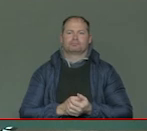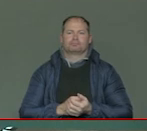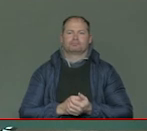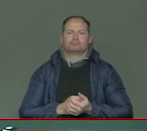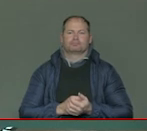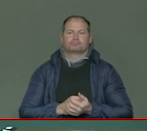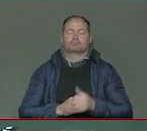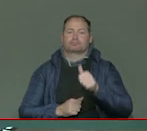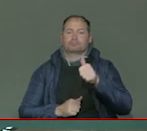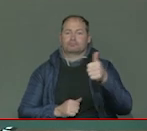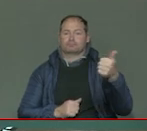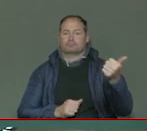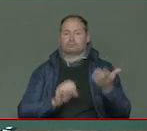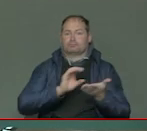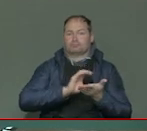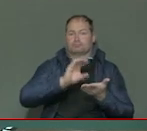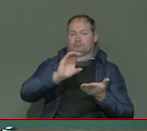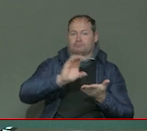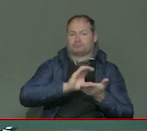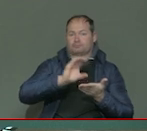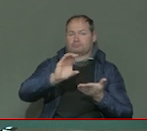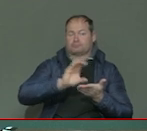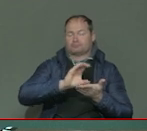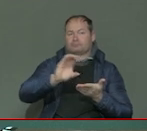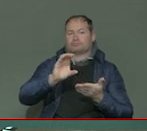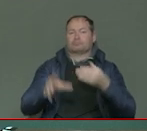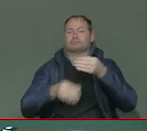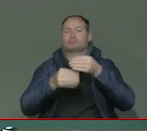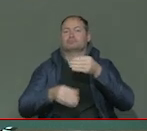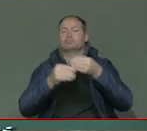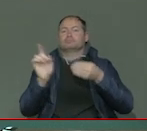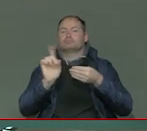other transaction that they also sometimes put in is they say